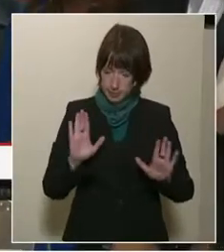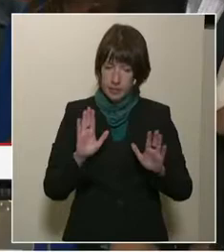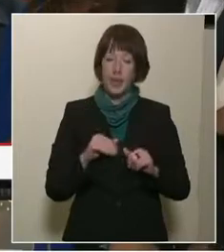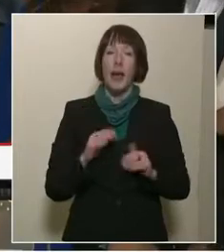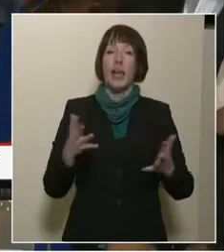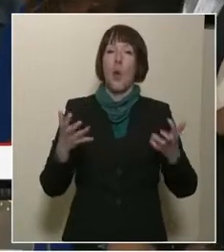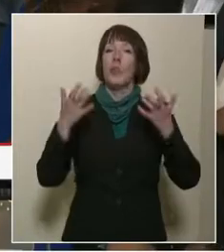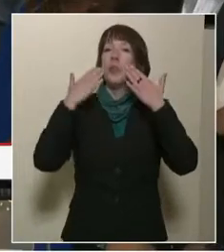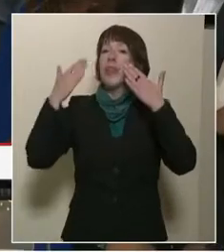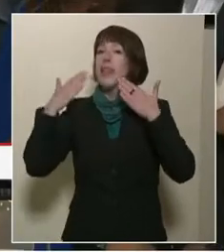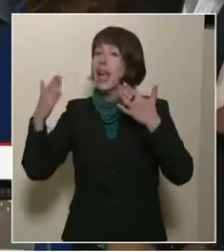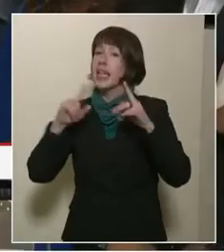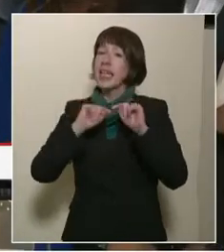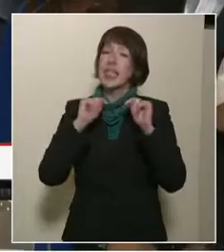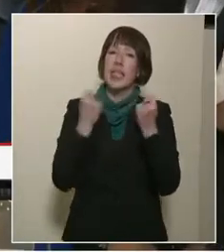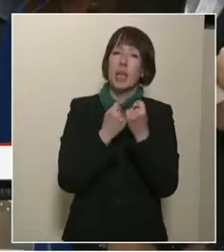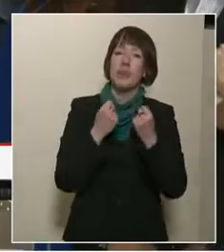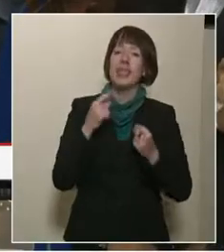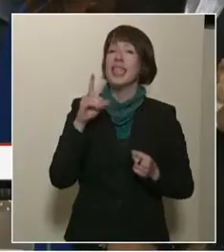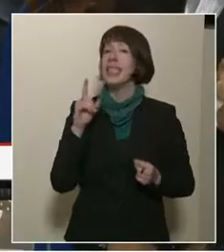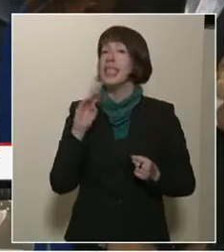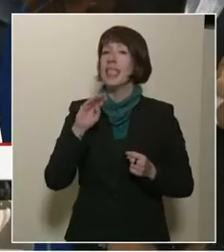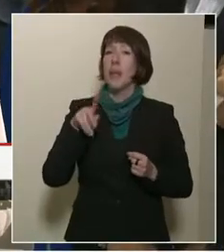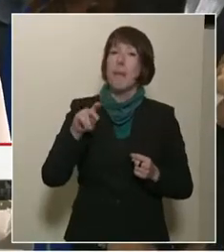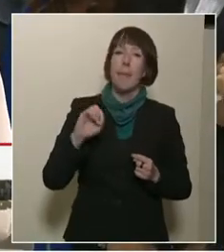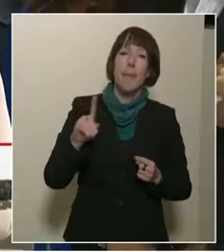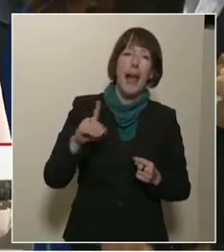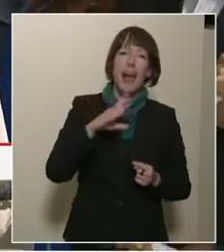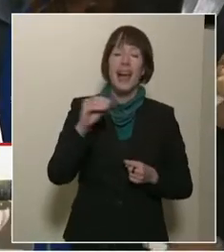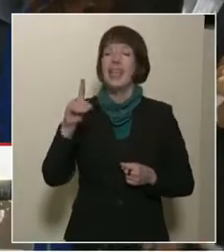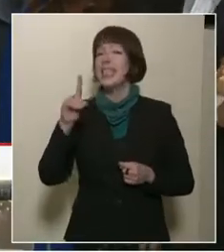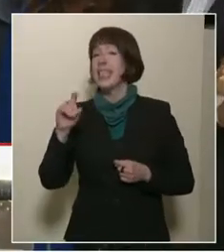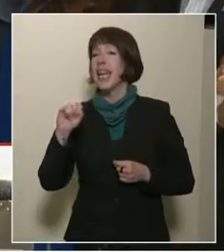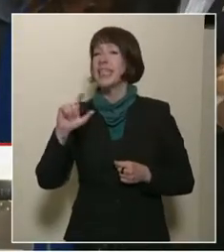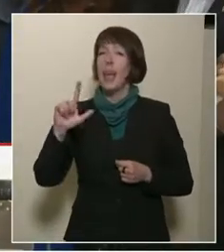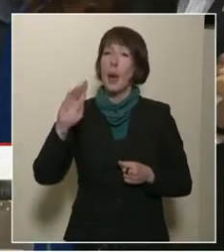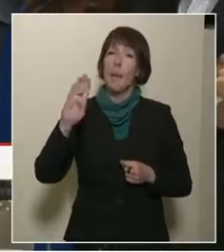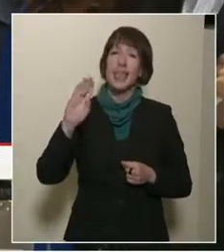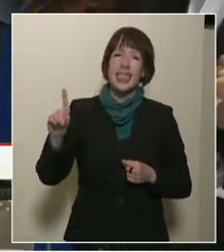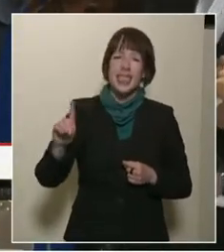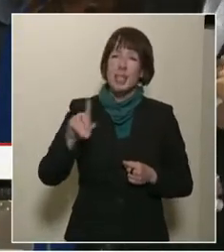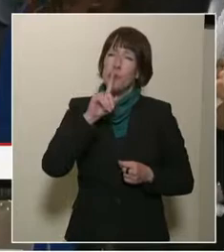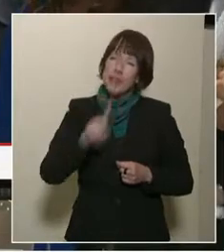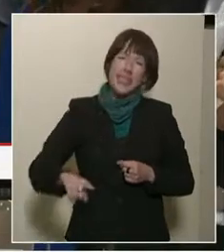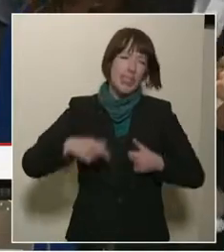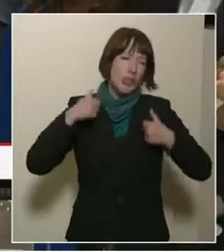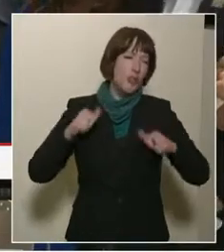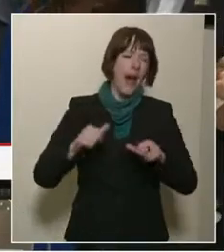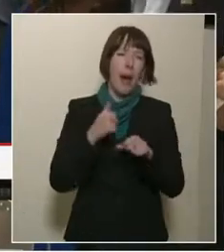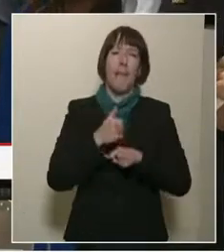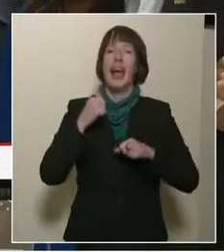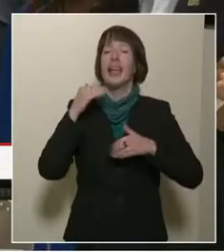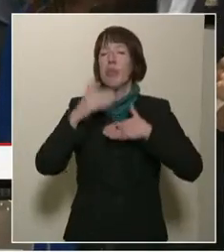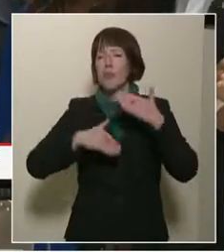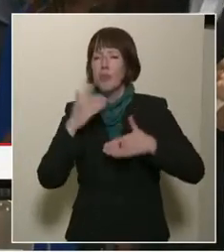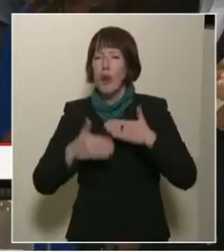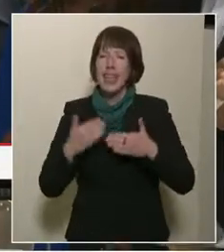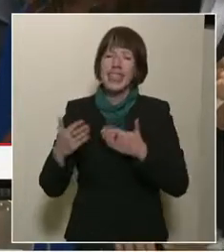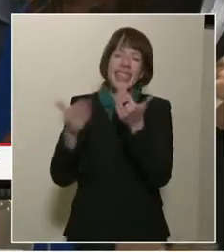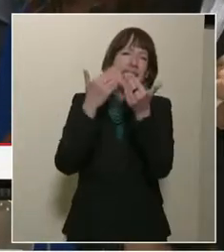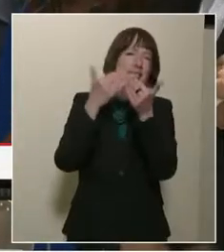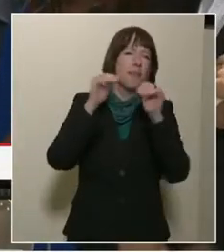the teams at DMPED and DSLBD who tried to make those processes as seamless